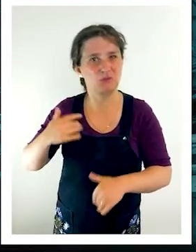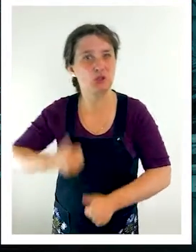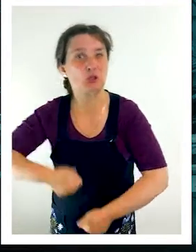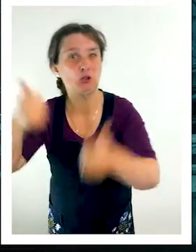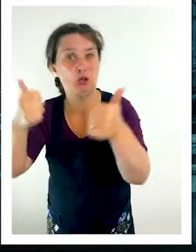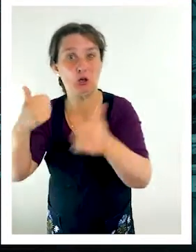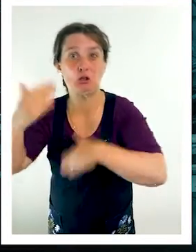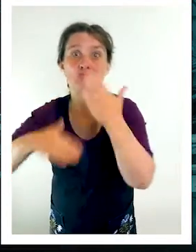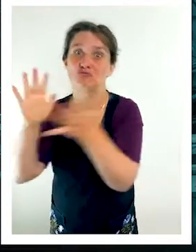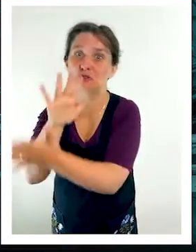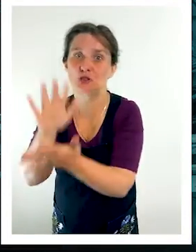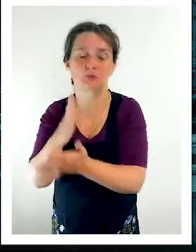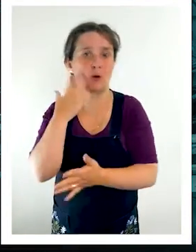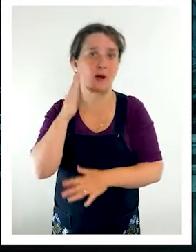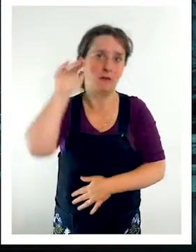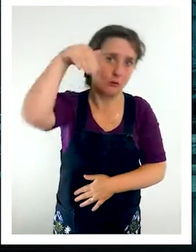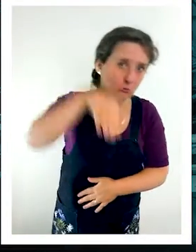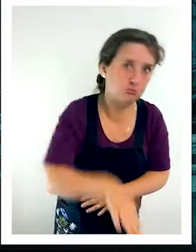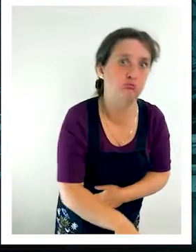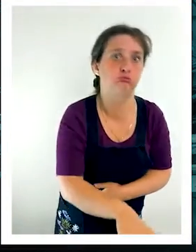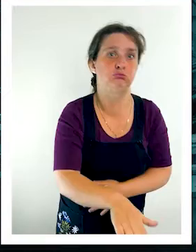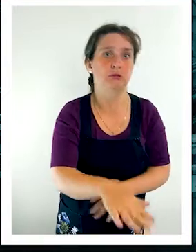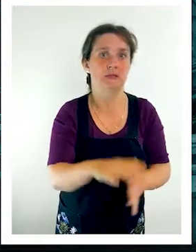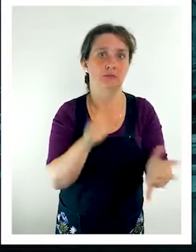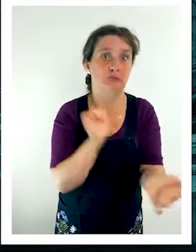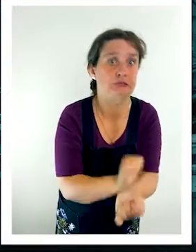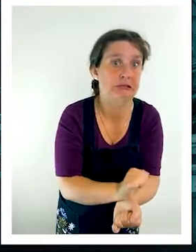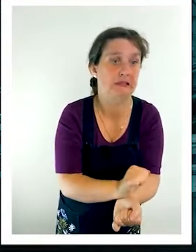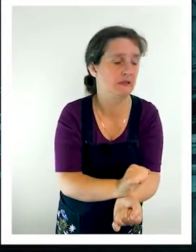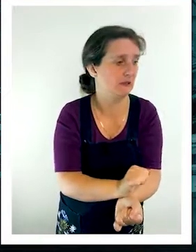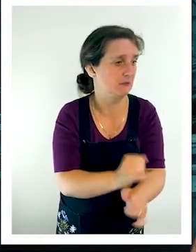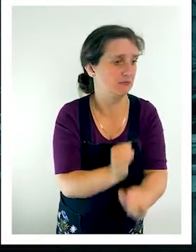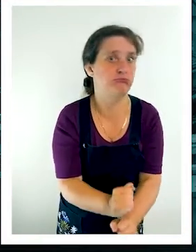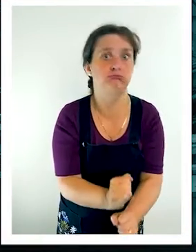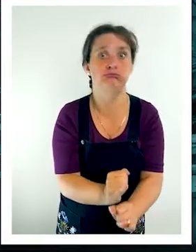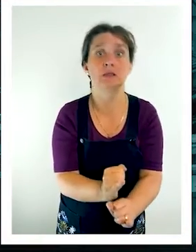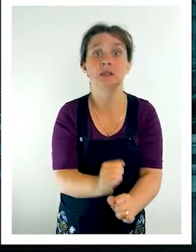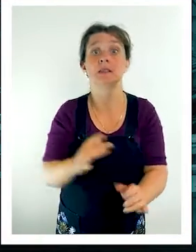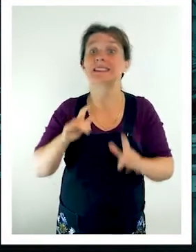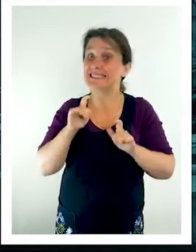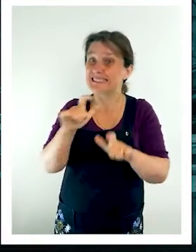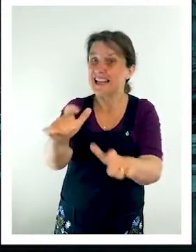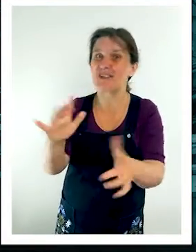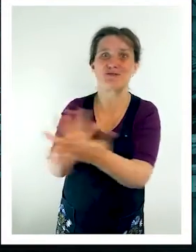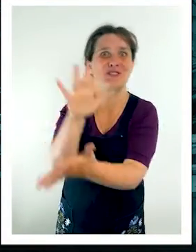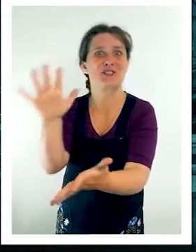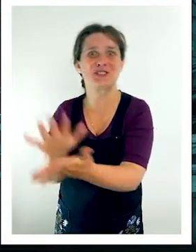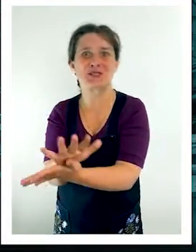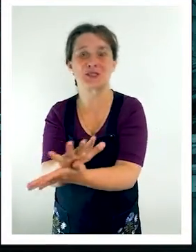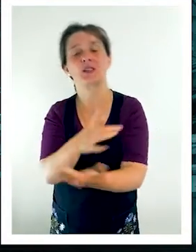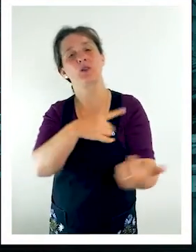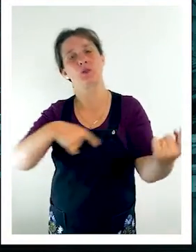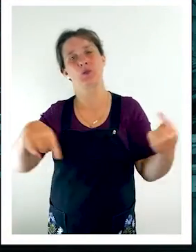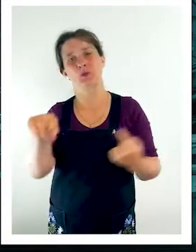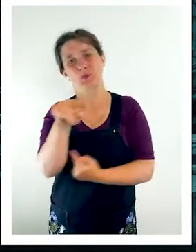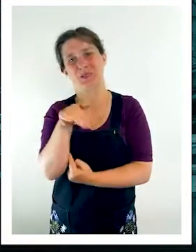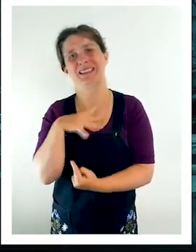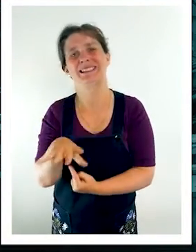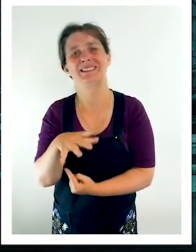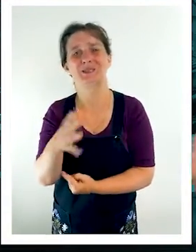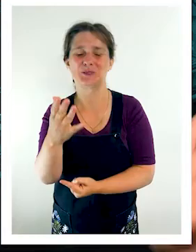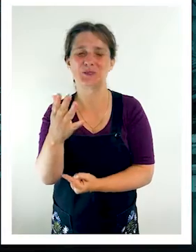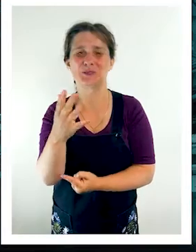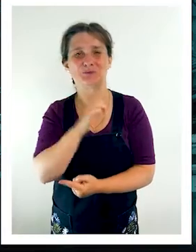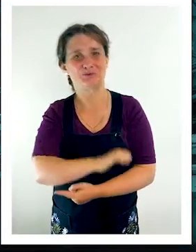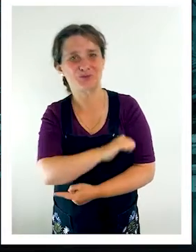was in a prison with Silas. And if we can learn to be a group of Christians who,